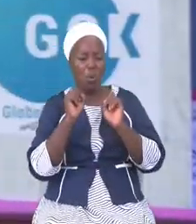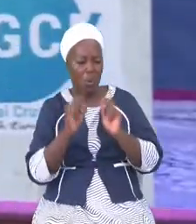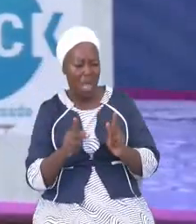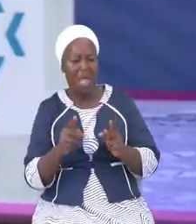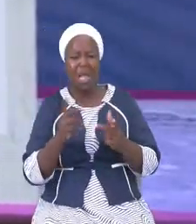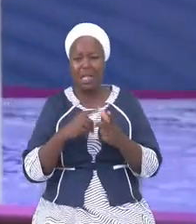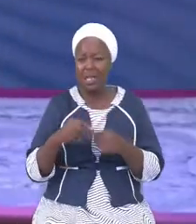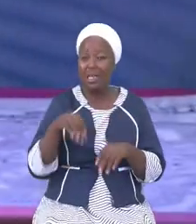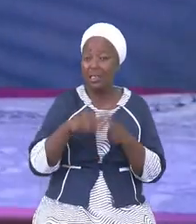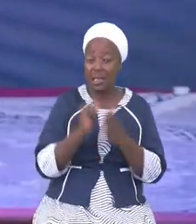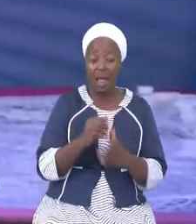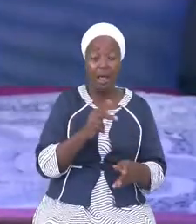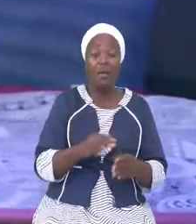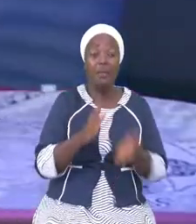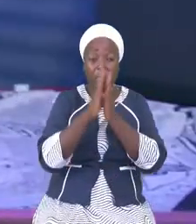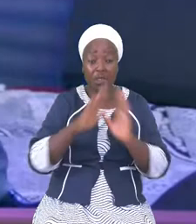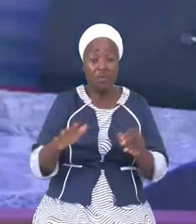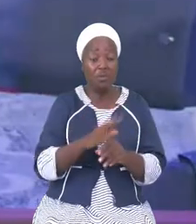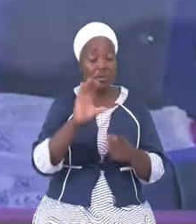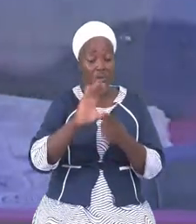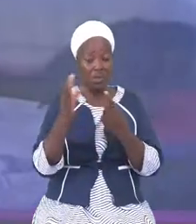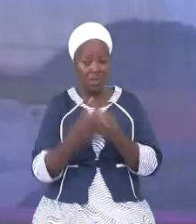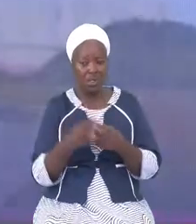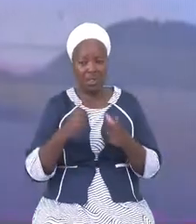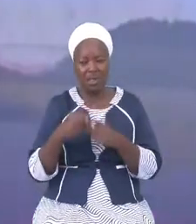peaceful condition, God sent a servant and